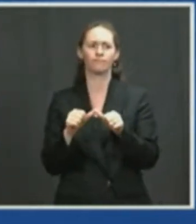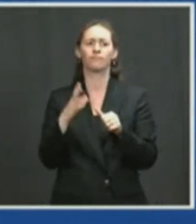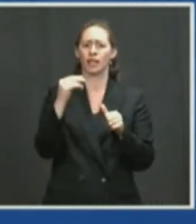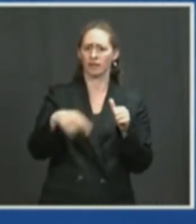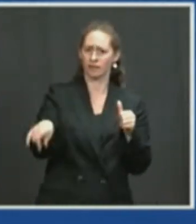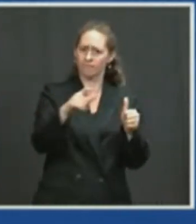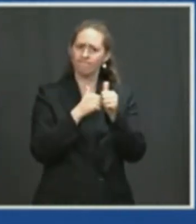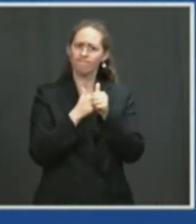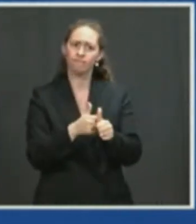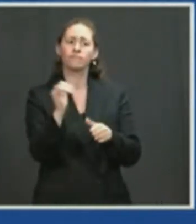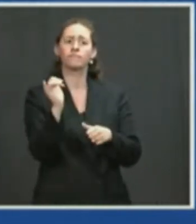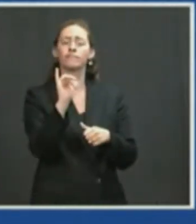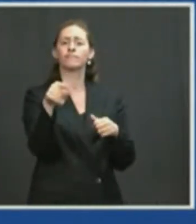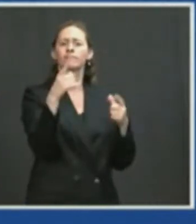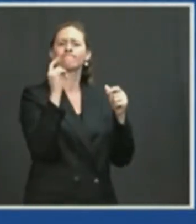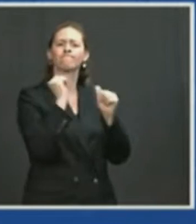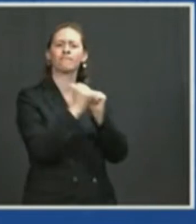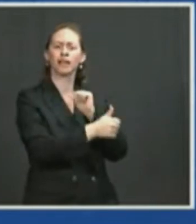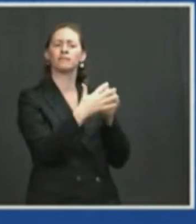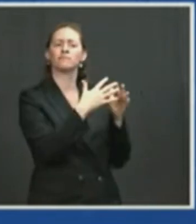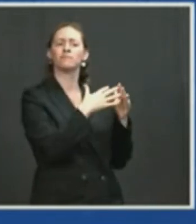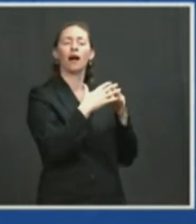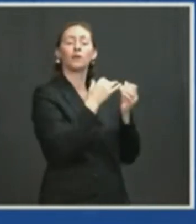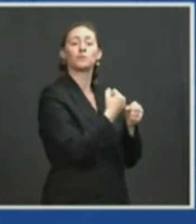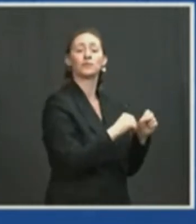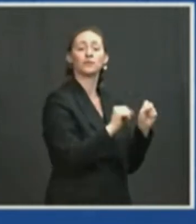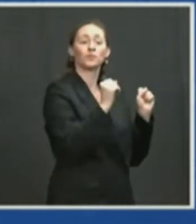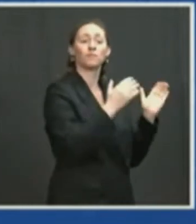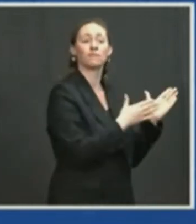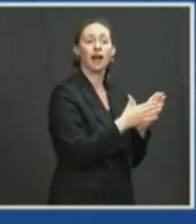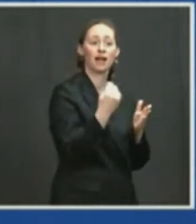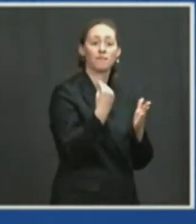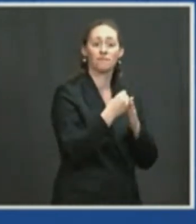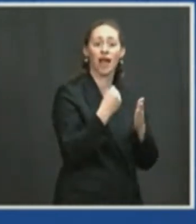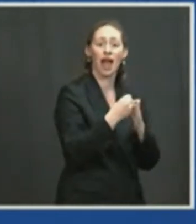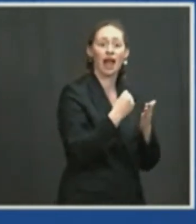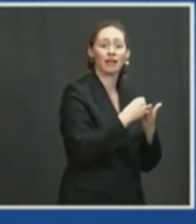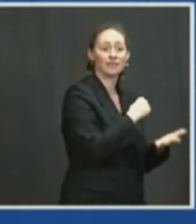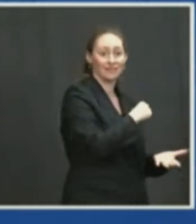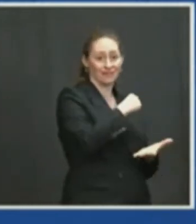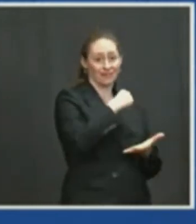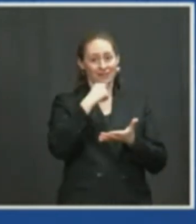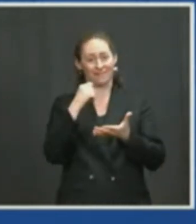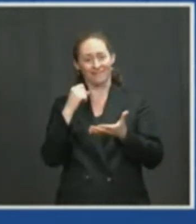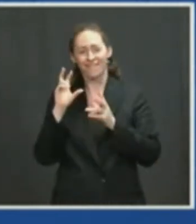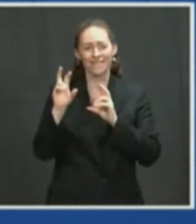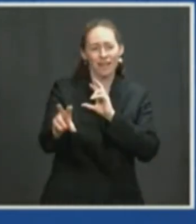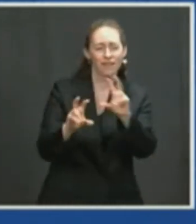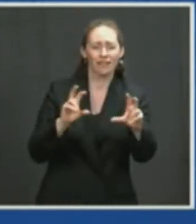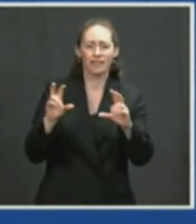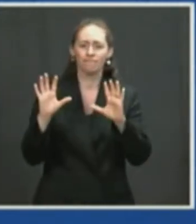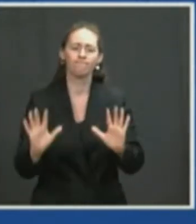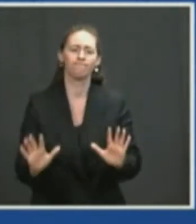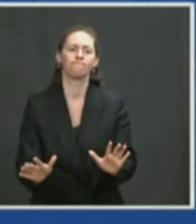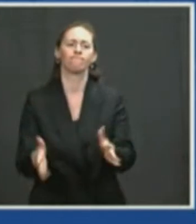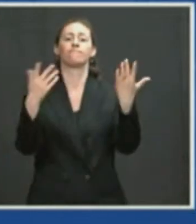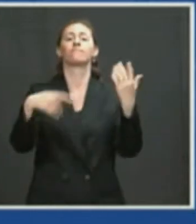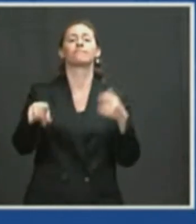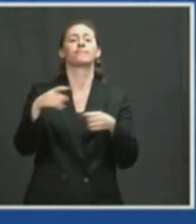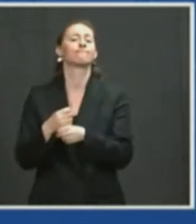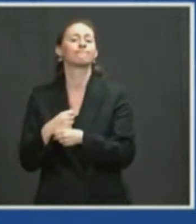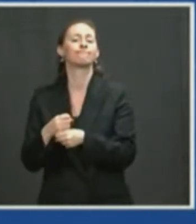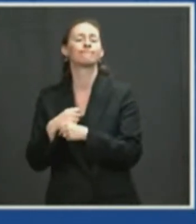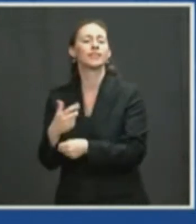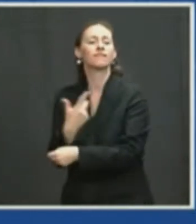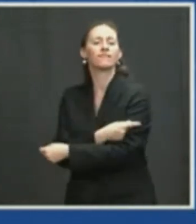The plan provided those resources to get shots in people's arms, underwrite the vaccination effort, enough vaccine supply for